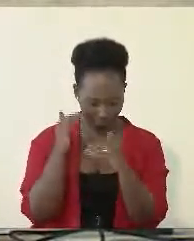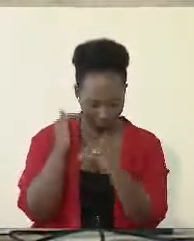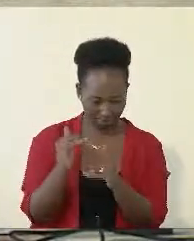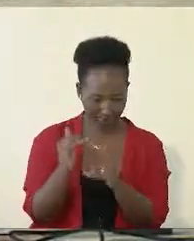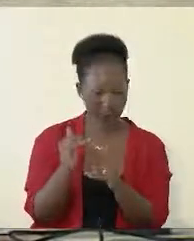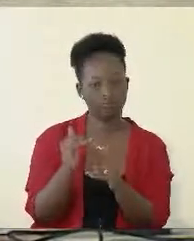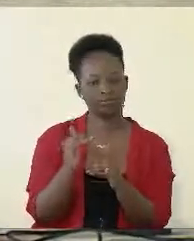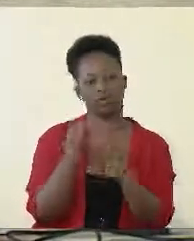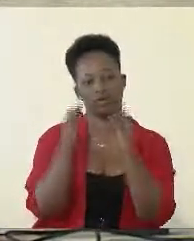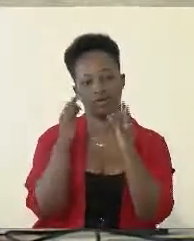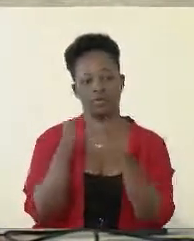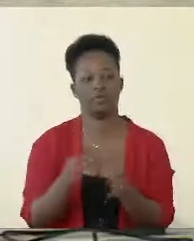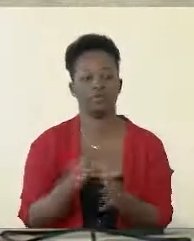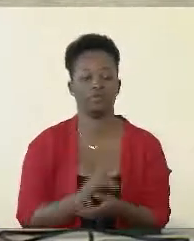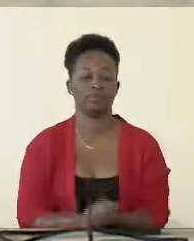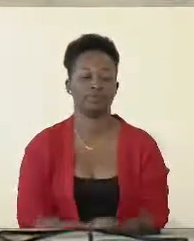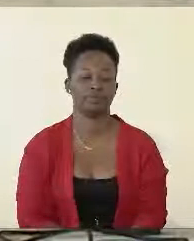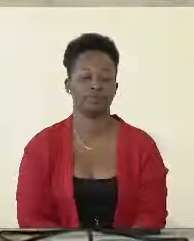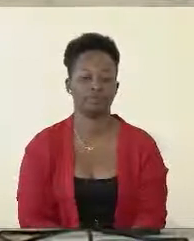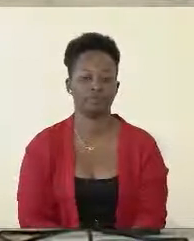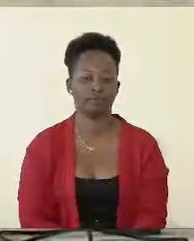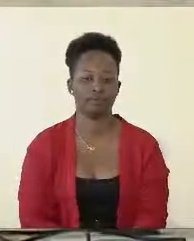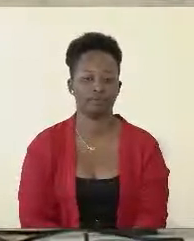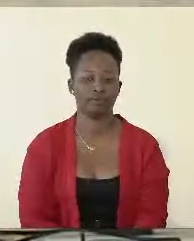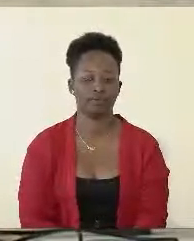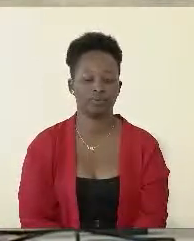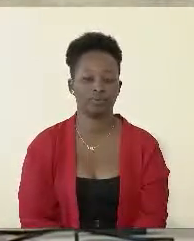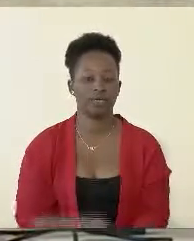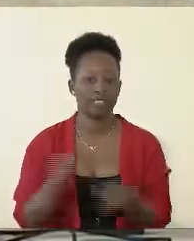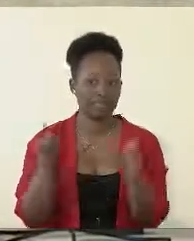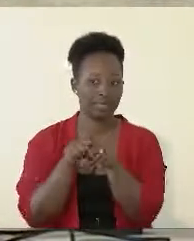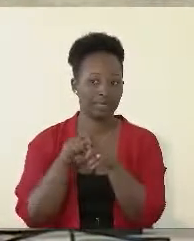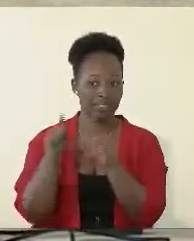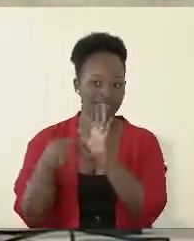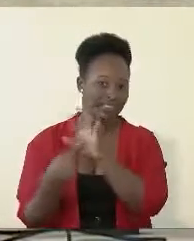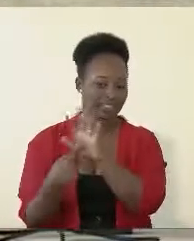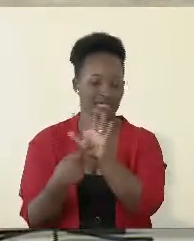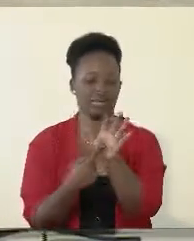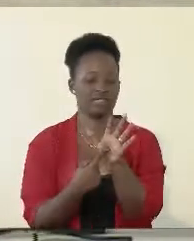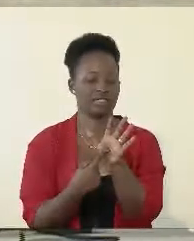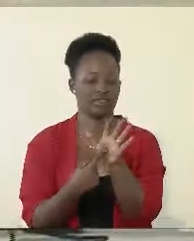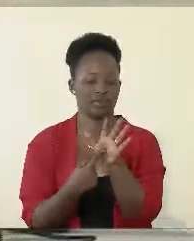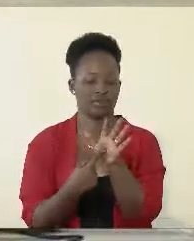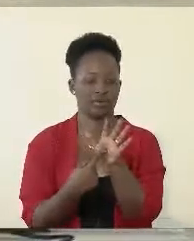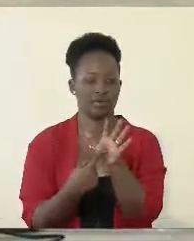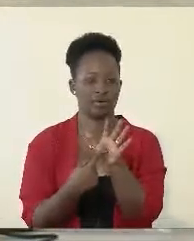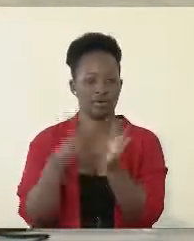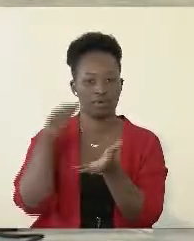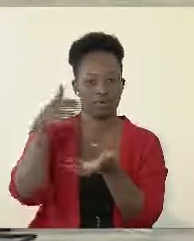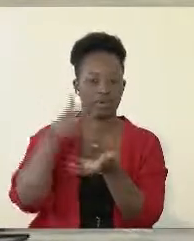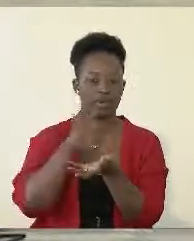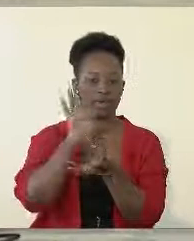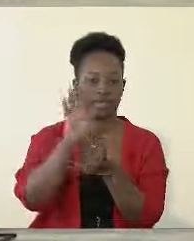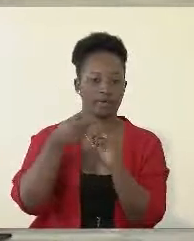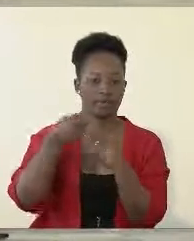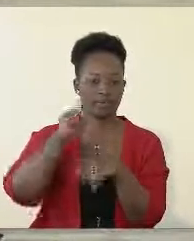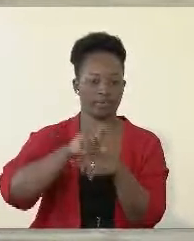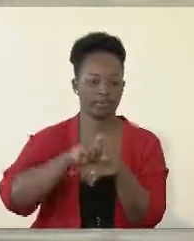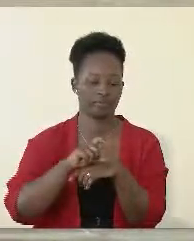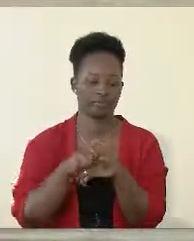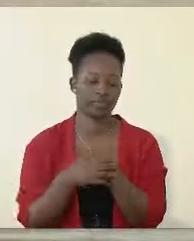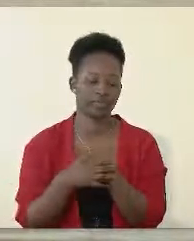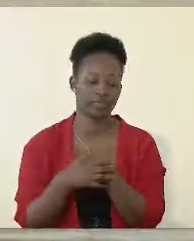of products. This is also one of the indicators, offering a range of products to the